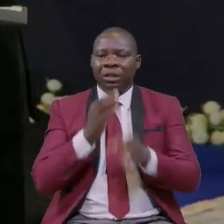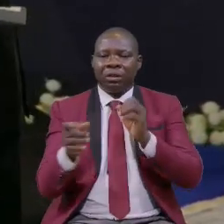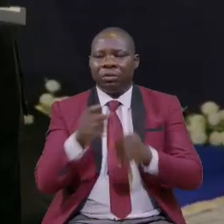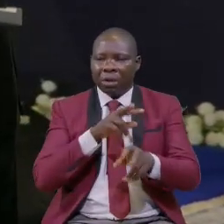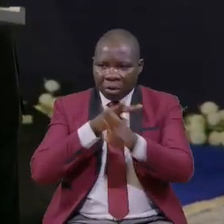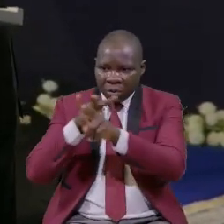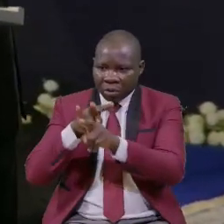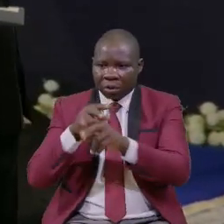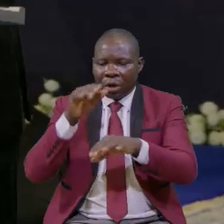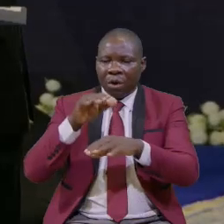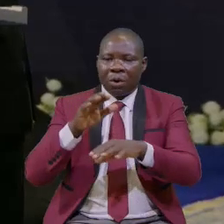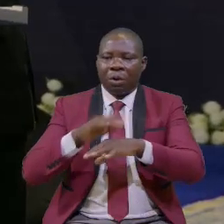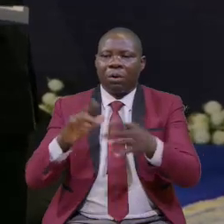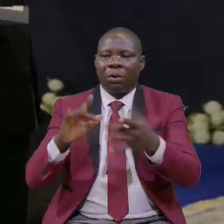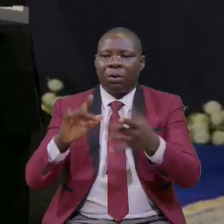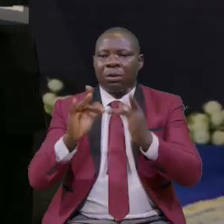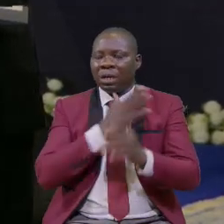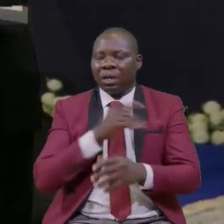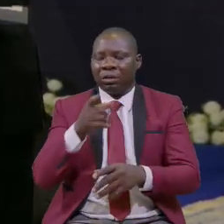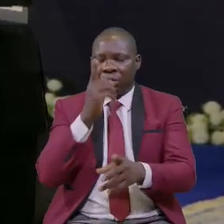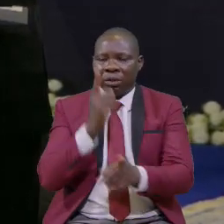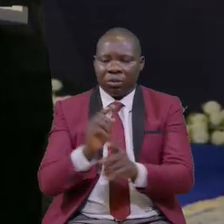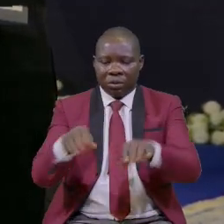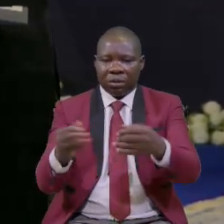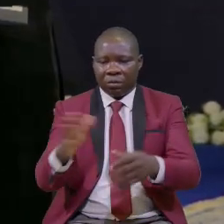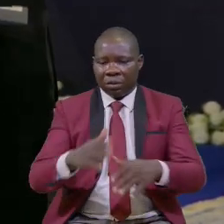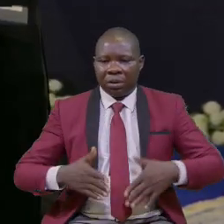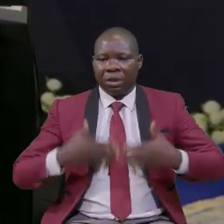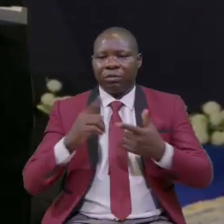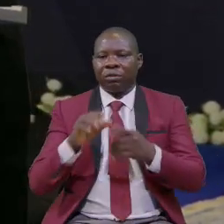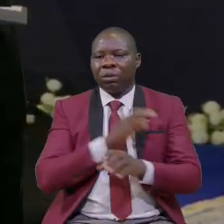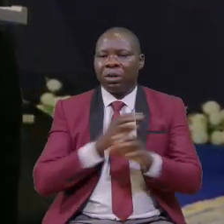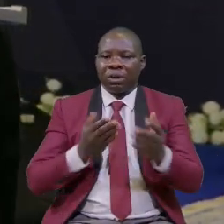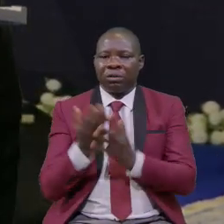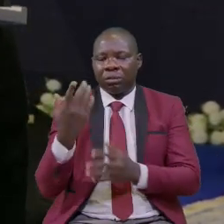your life to Christ through the message of the man of God tonight,